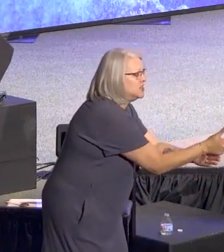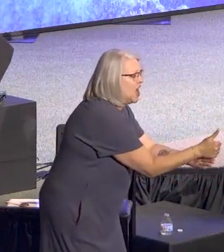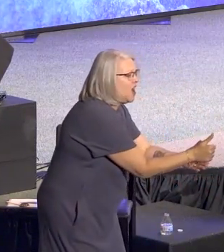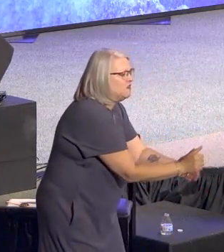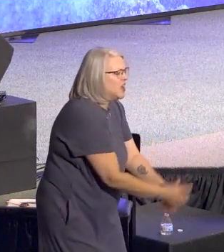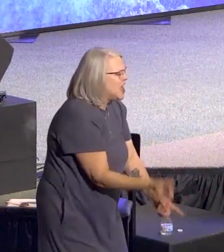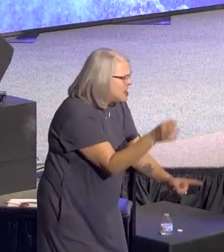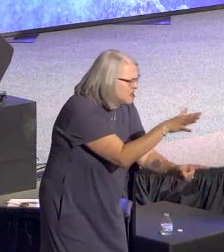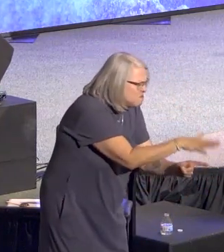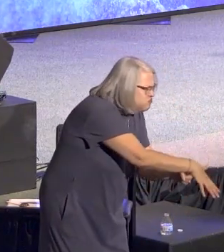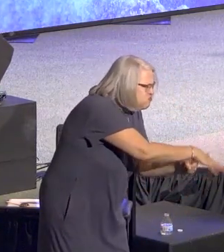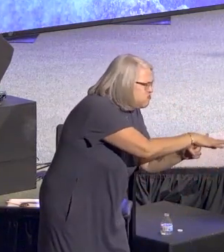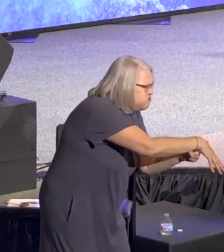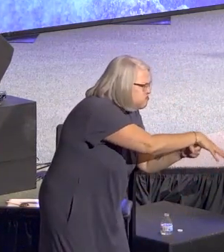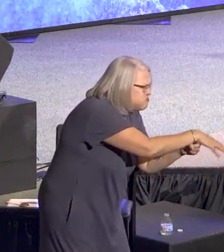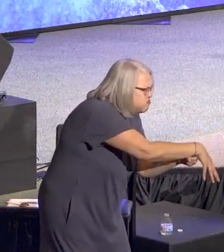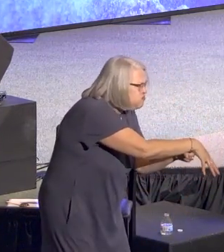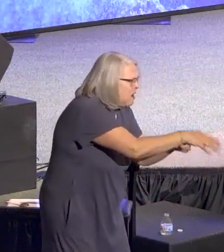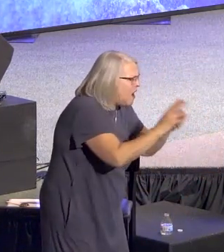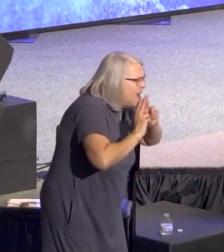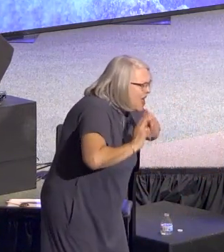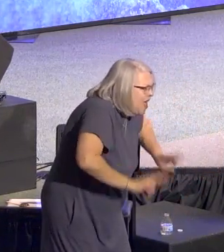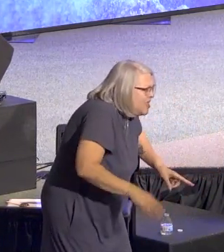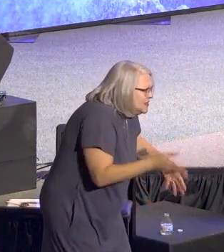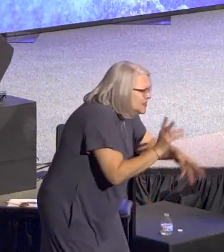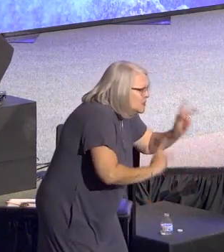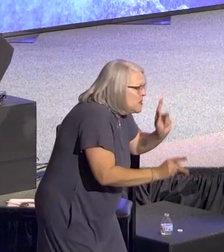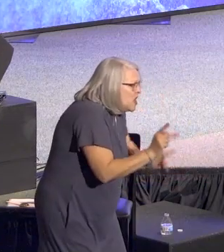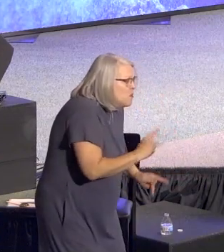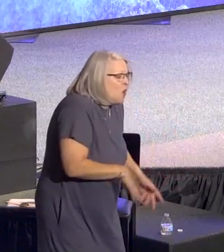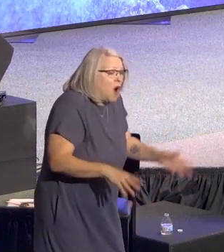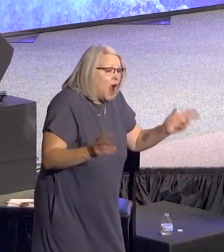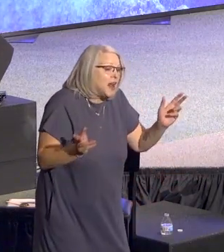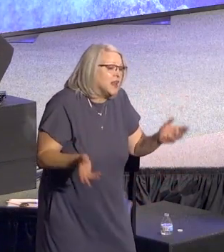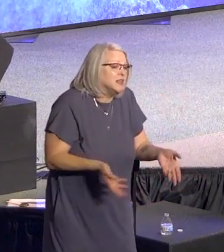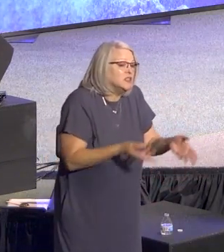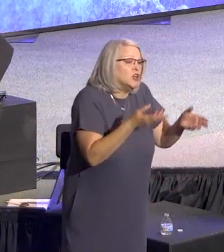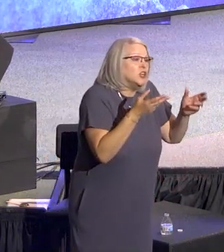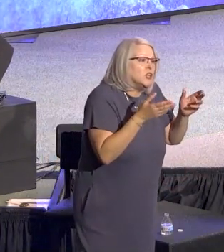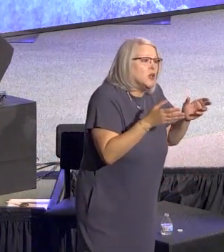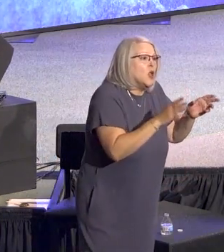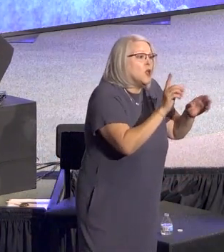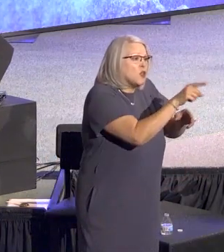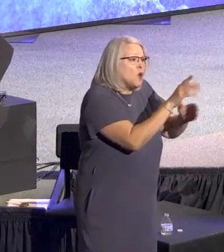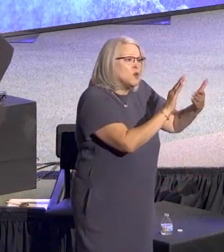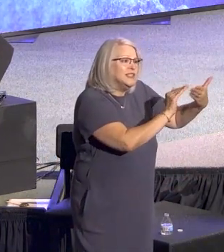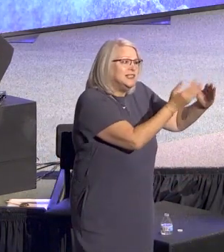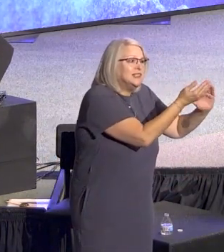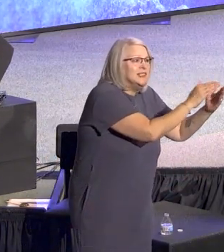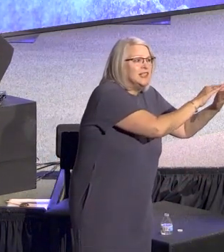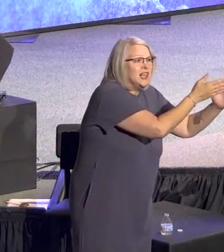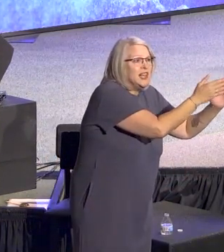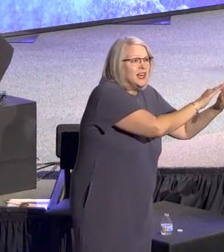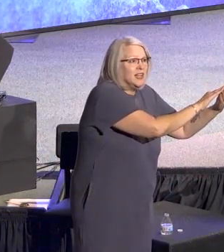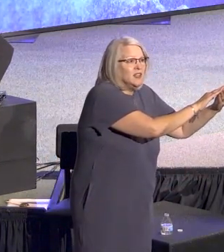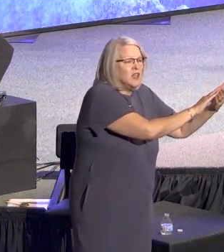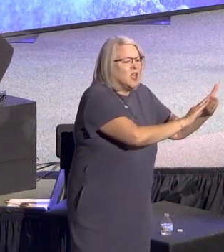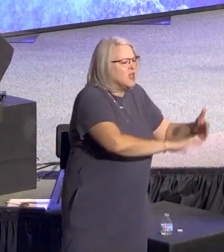tortured innocent people. And he's heading to Damascus to victimize and imprison innocent